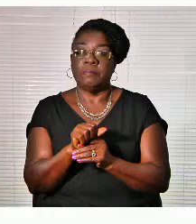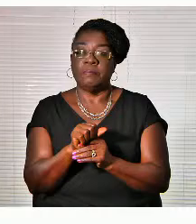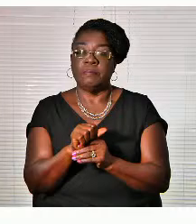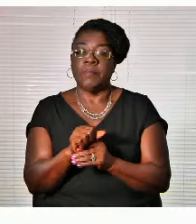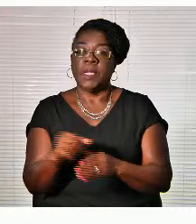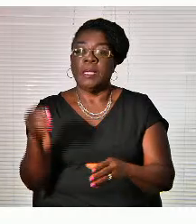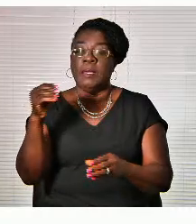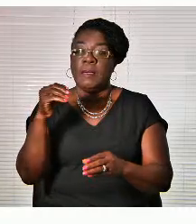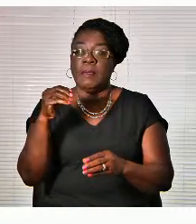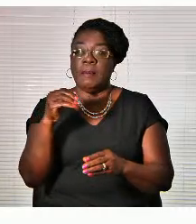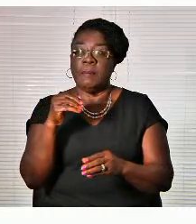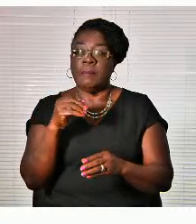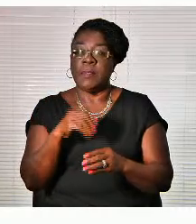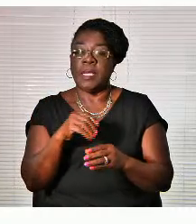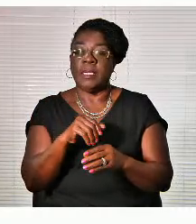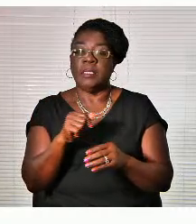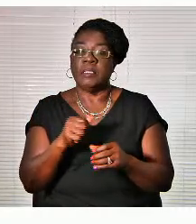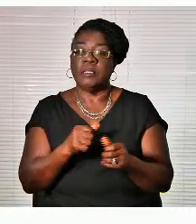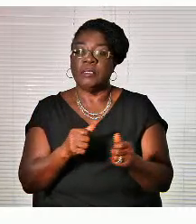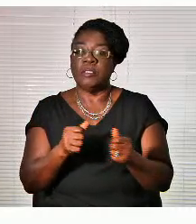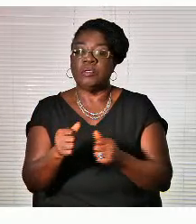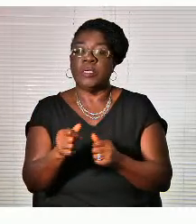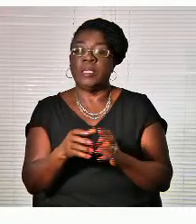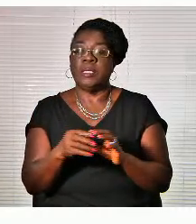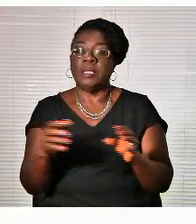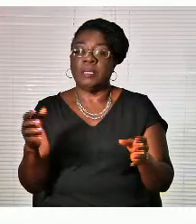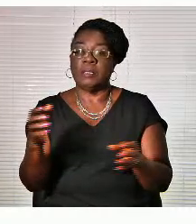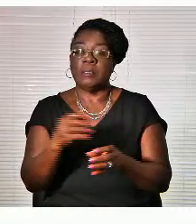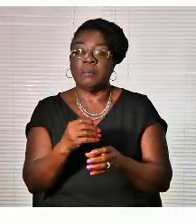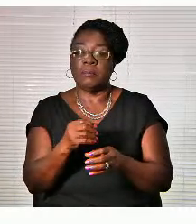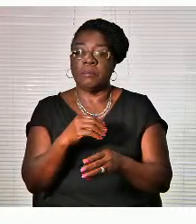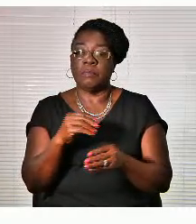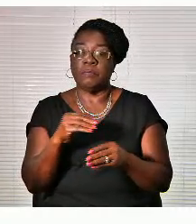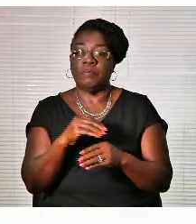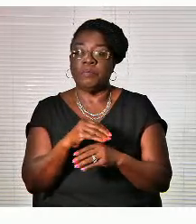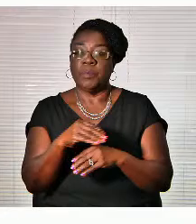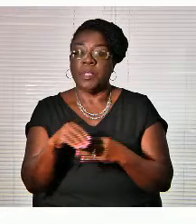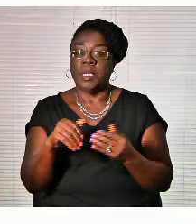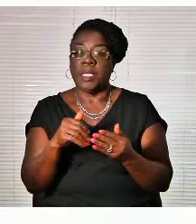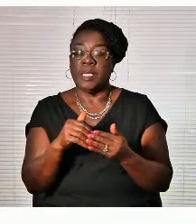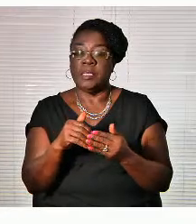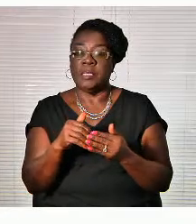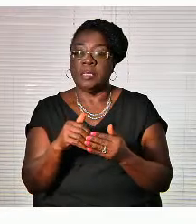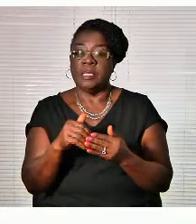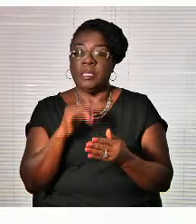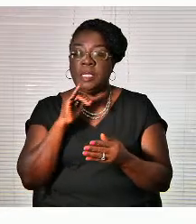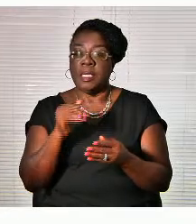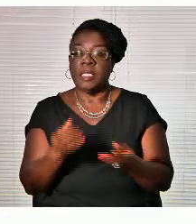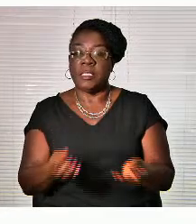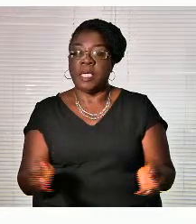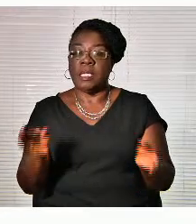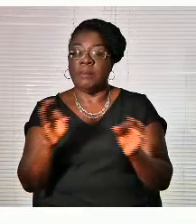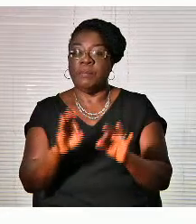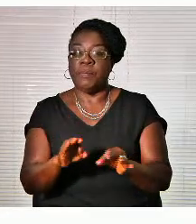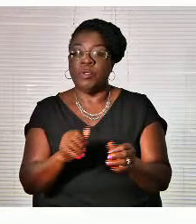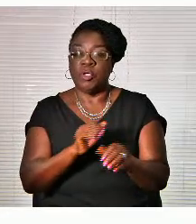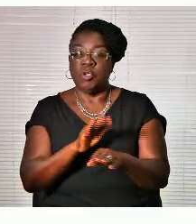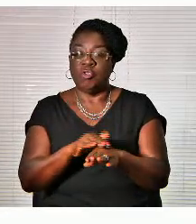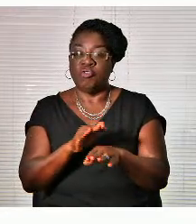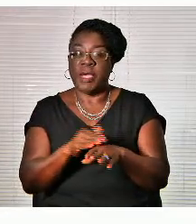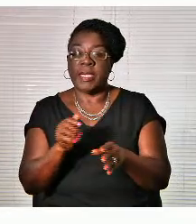Tracking the trends in cumulative or total cases is an important